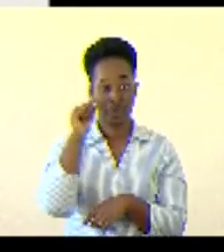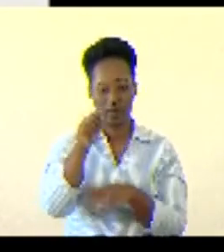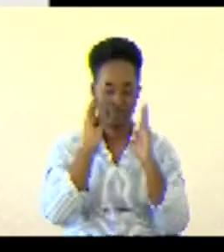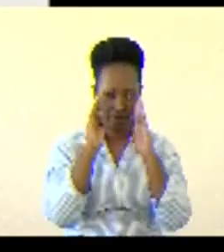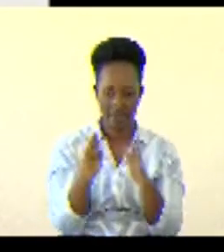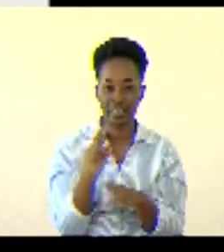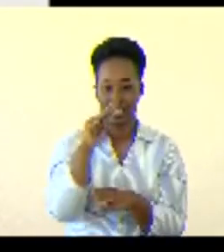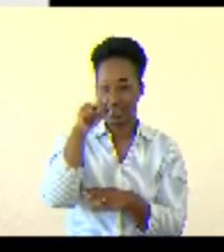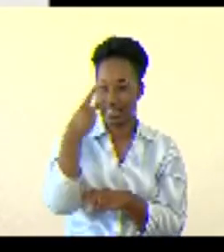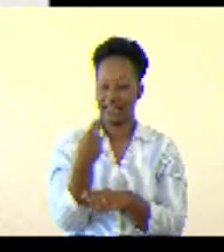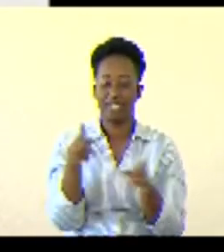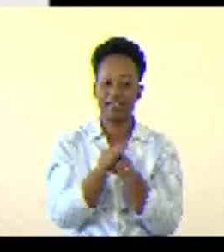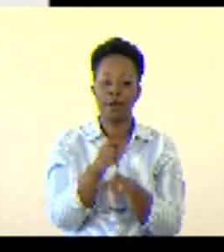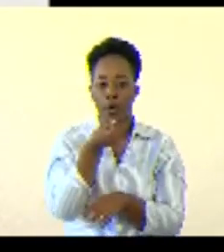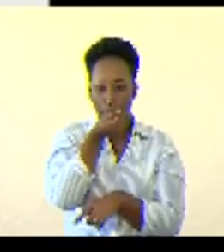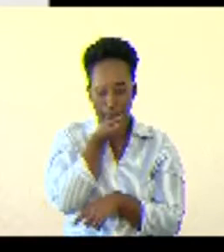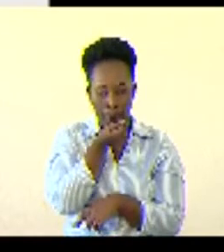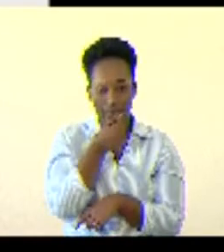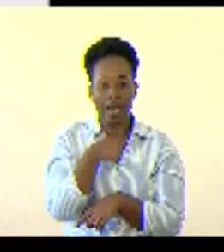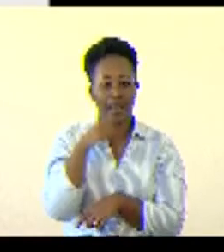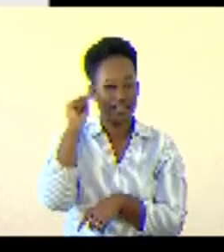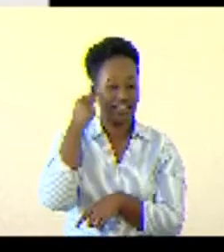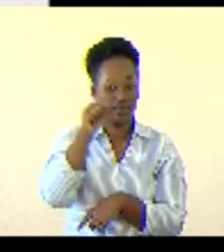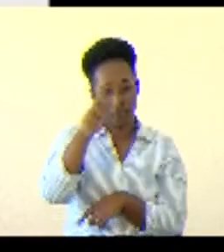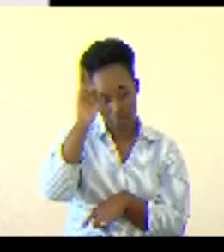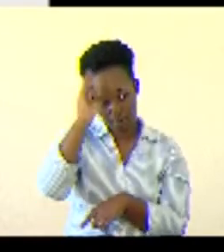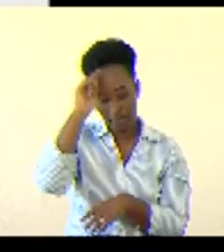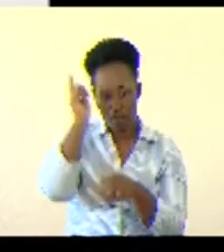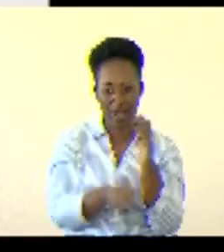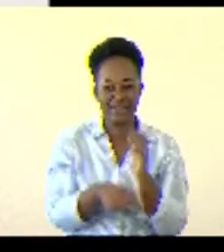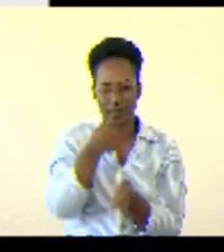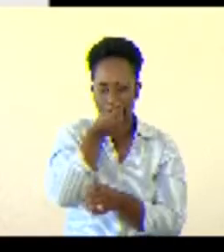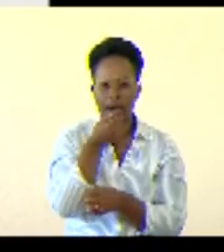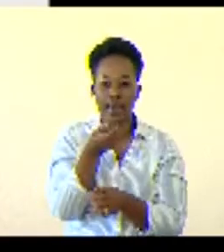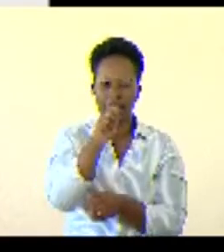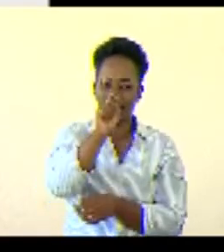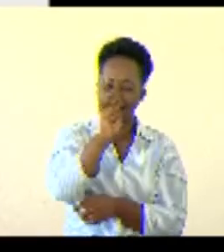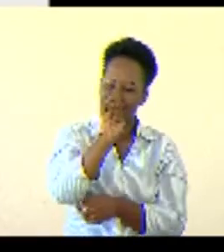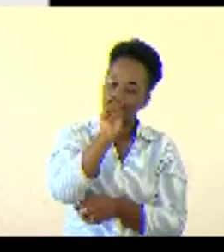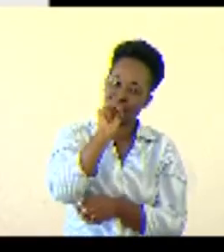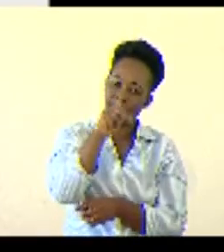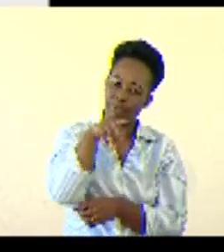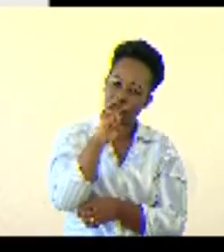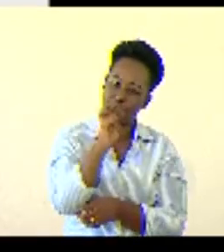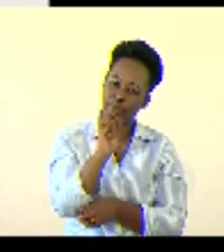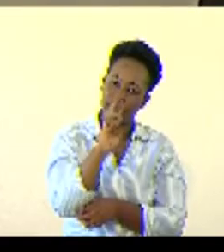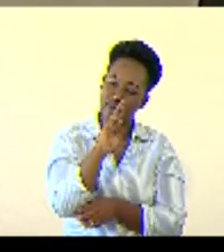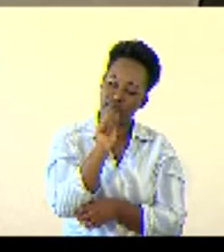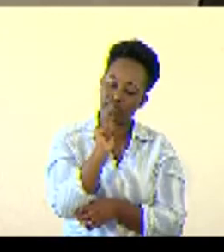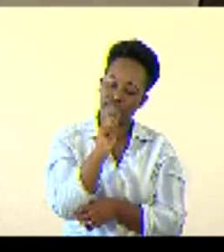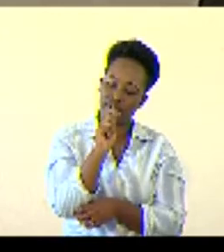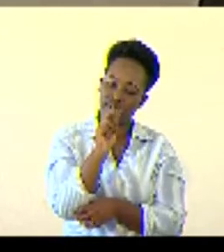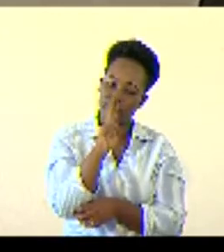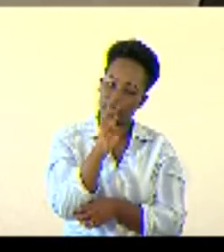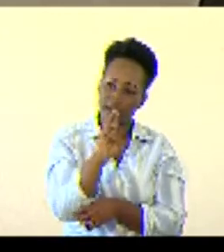the second one is temperature. I think you do remember what is temperature. Our body temperature is ranging from